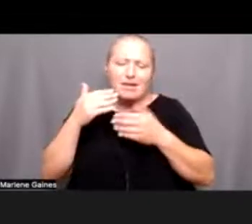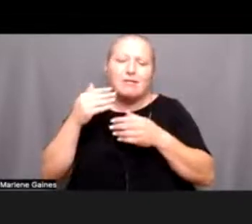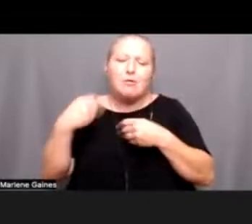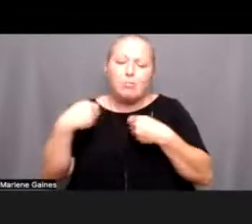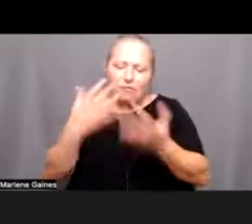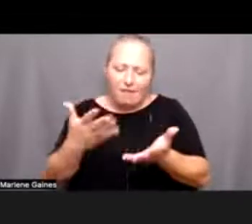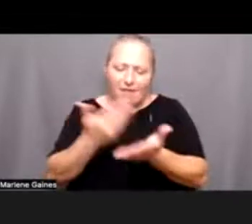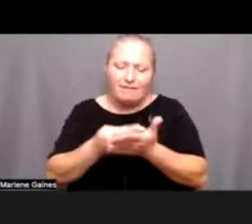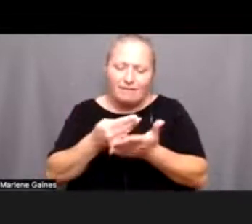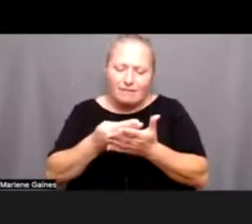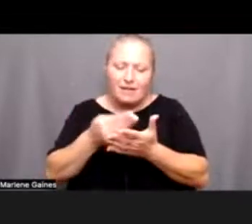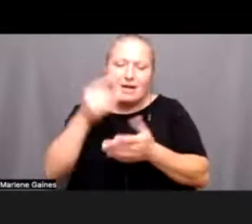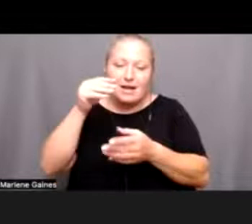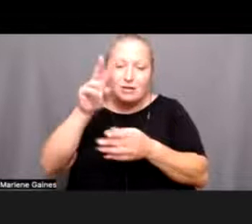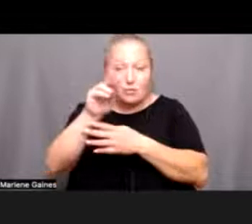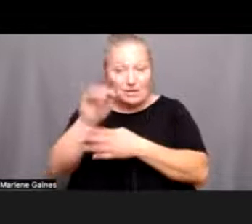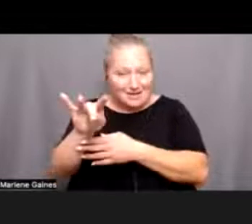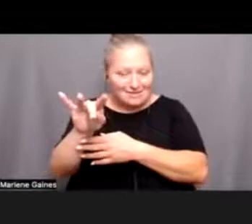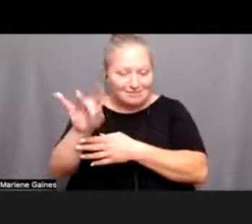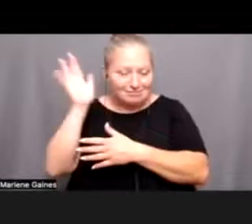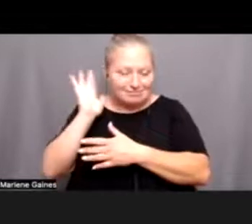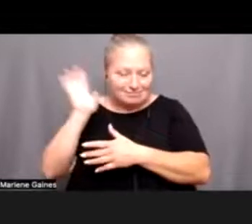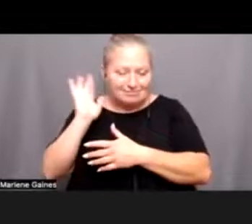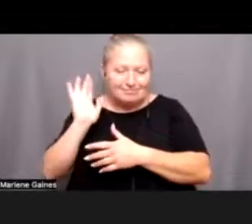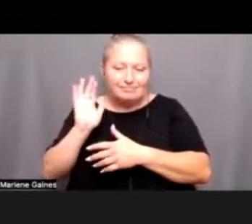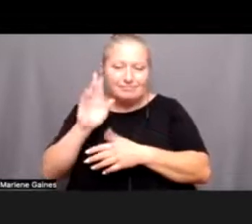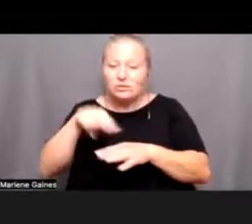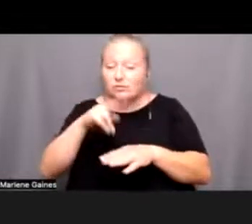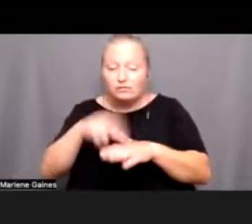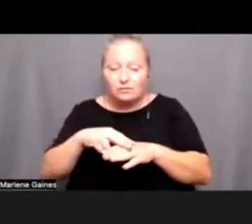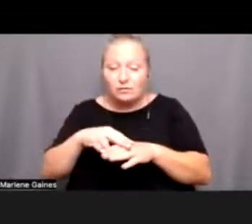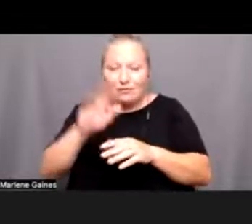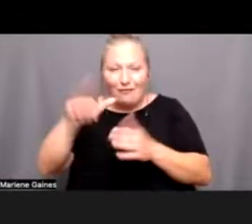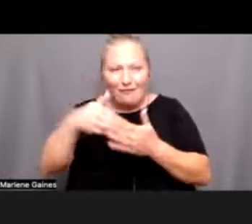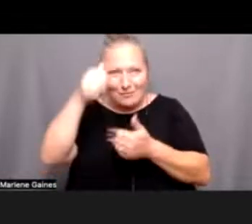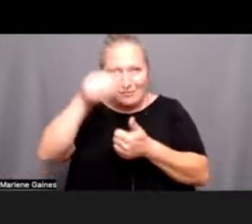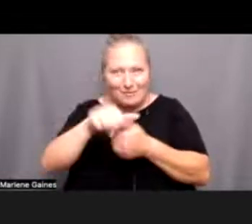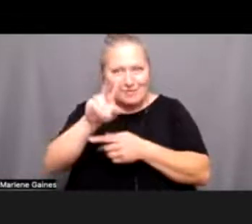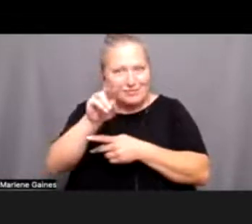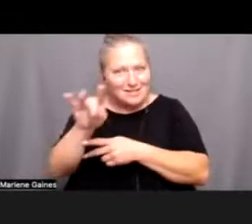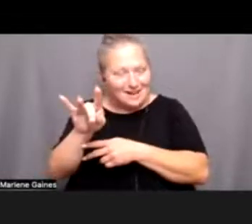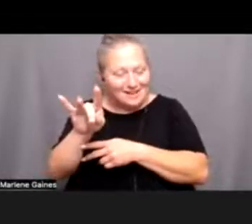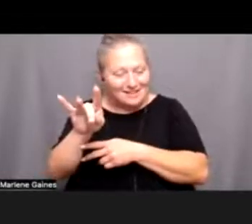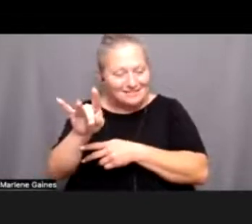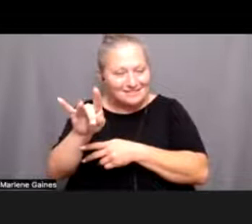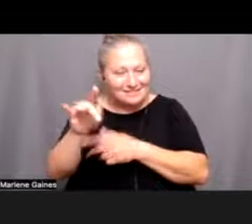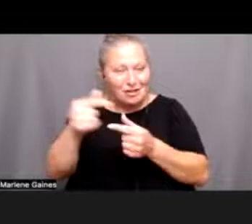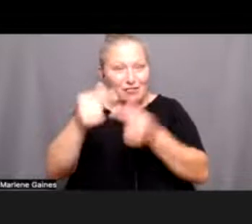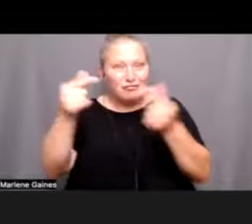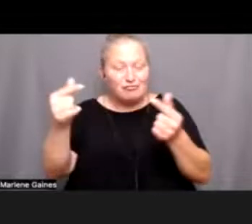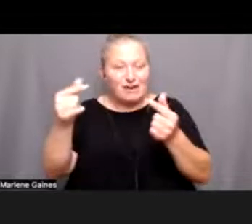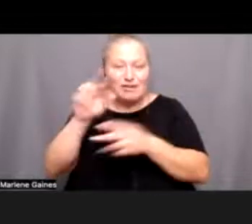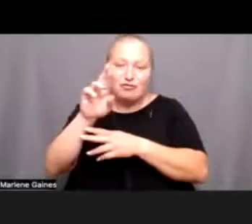funds in 2008. And of course, we all remember 2008 as the Great